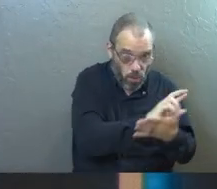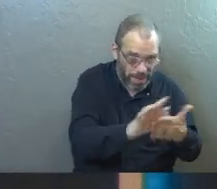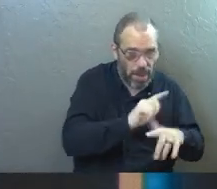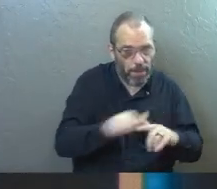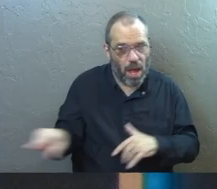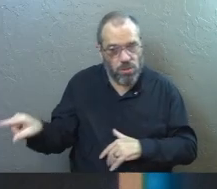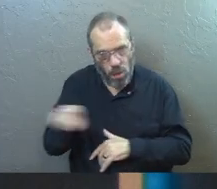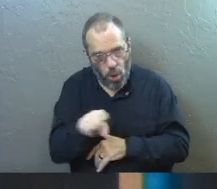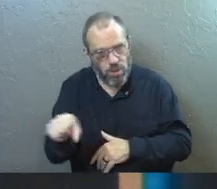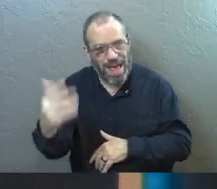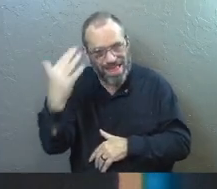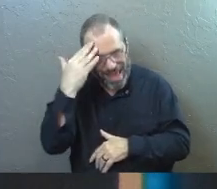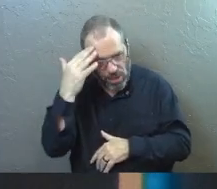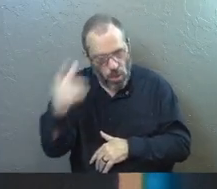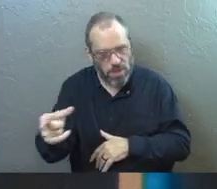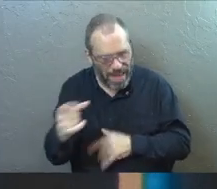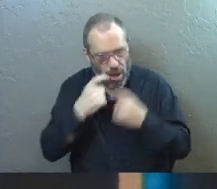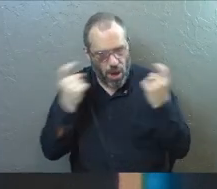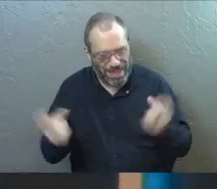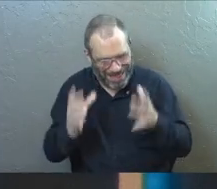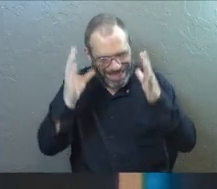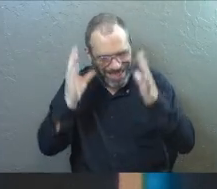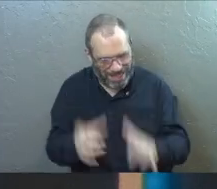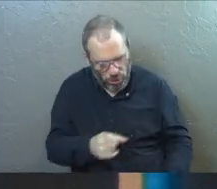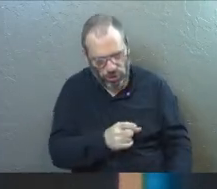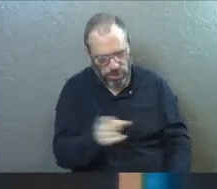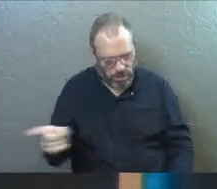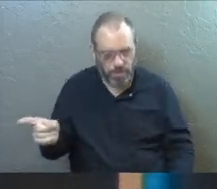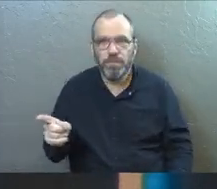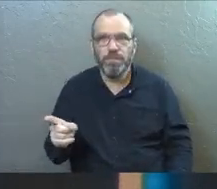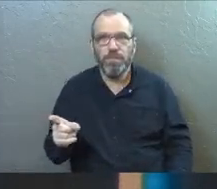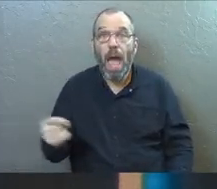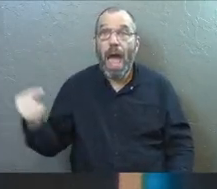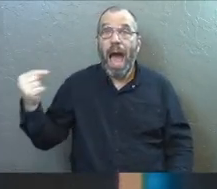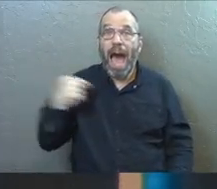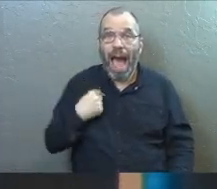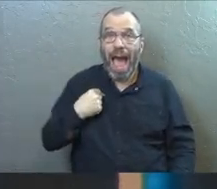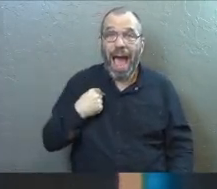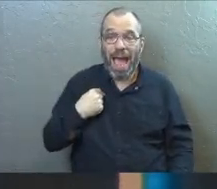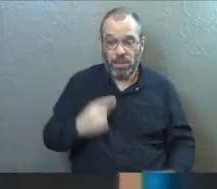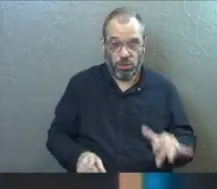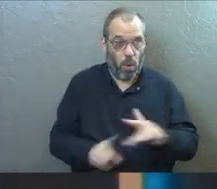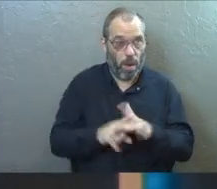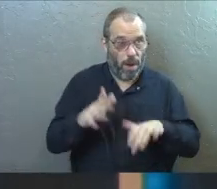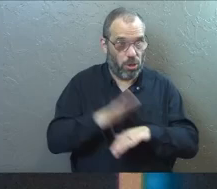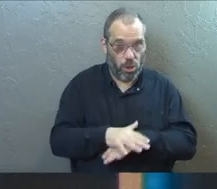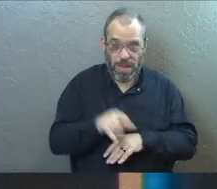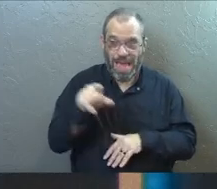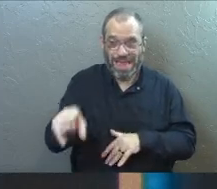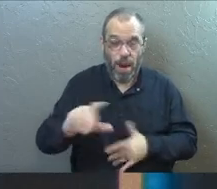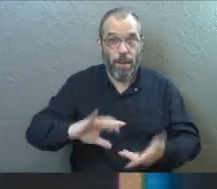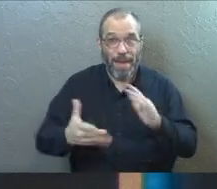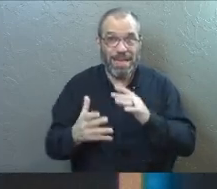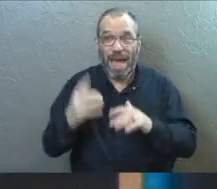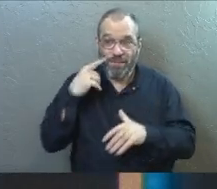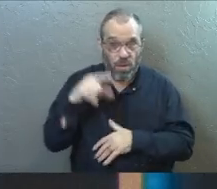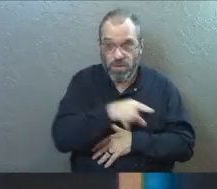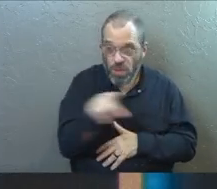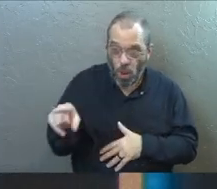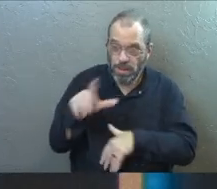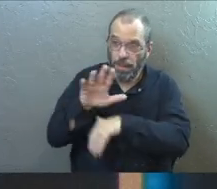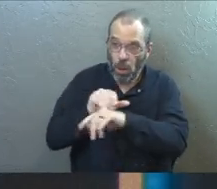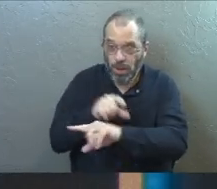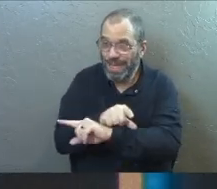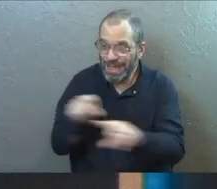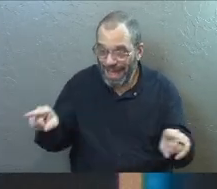but those who know they are sinners. Amen. I'm here for those who know that they're a mess. I'm here for